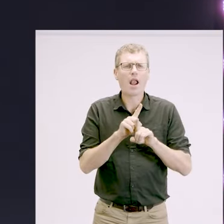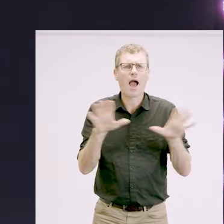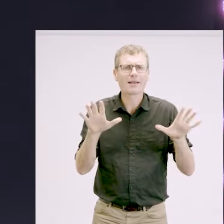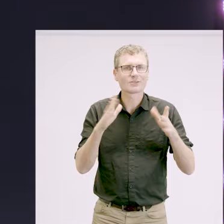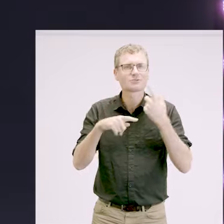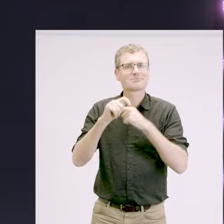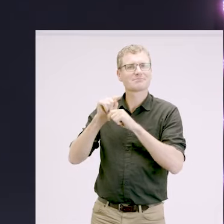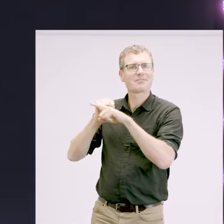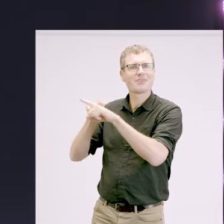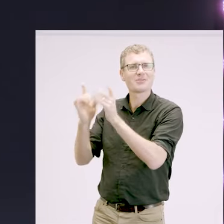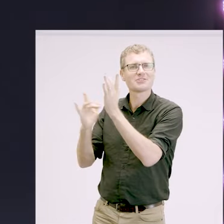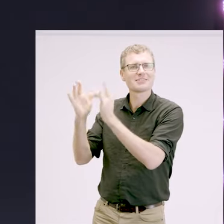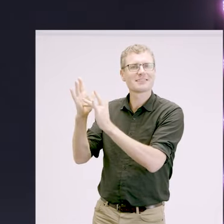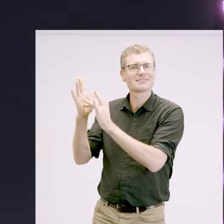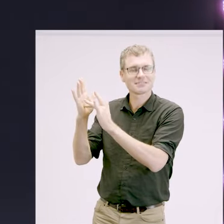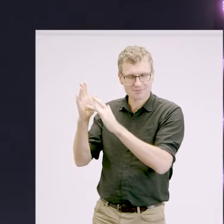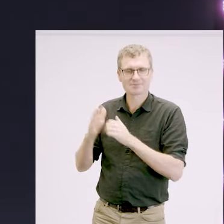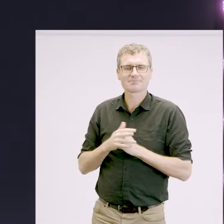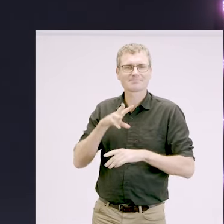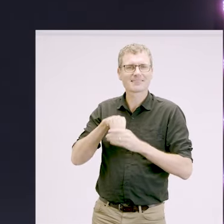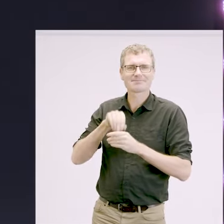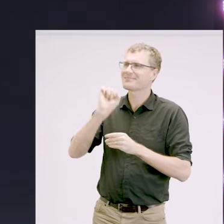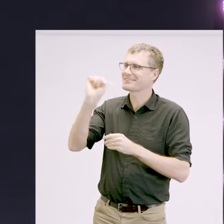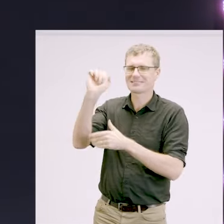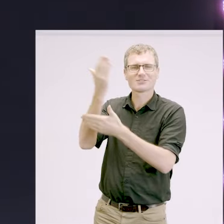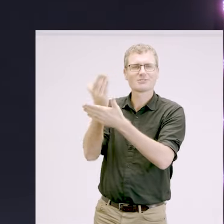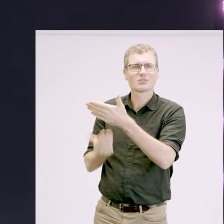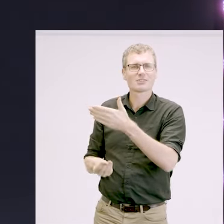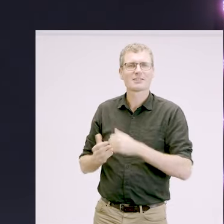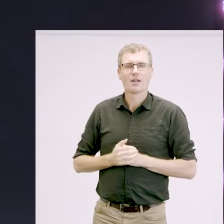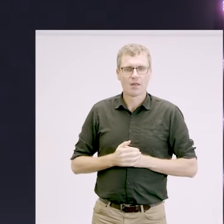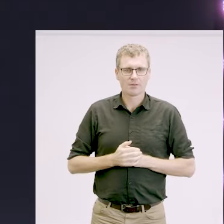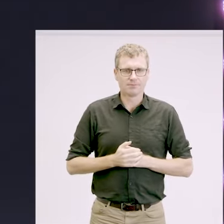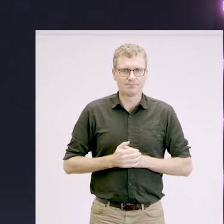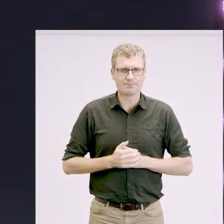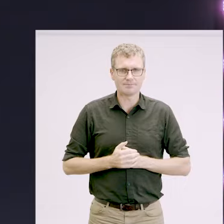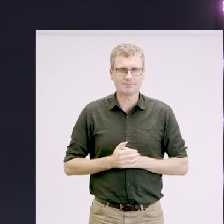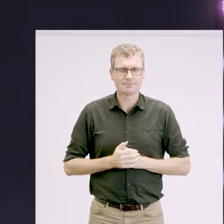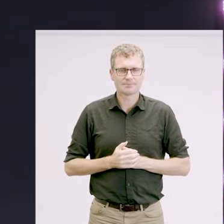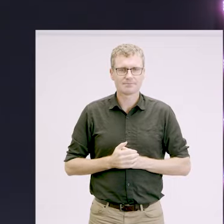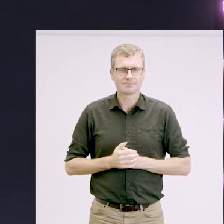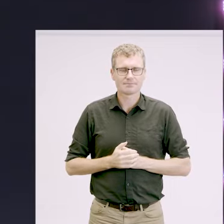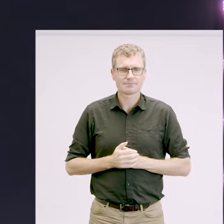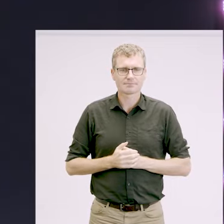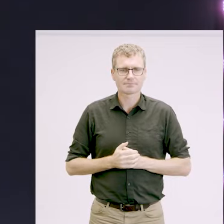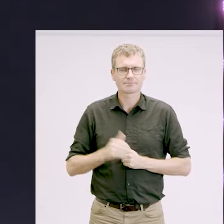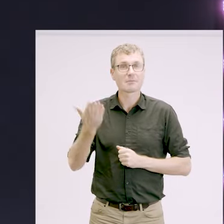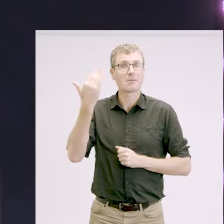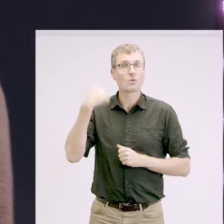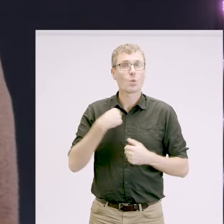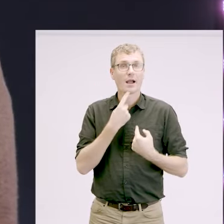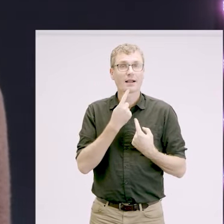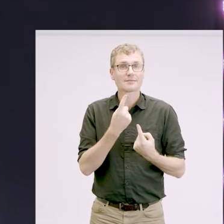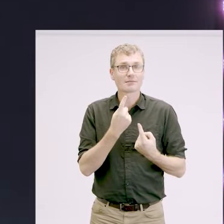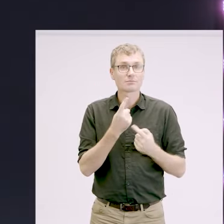of what it means to be a follower of Jesus, to be caught up in the drama of the story of God. And I will say, I